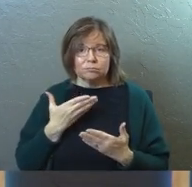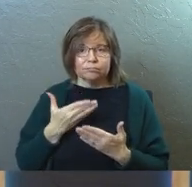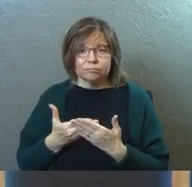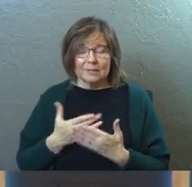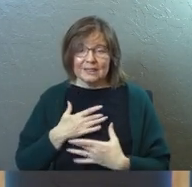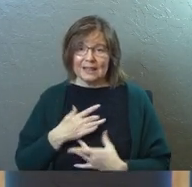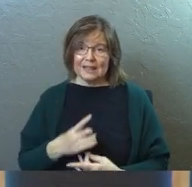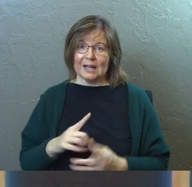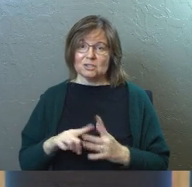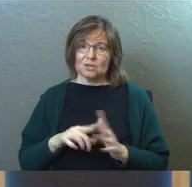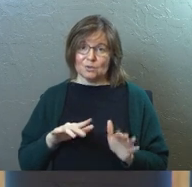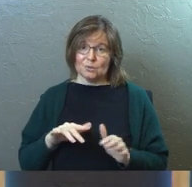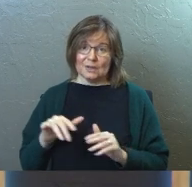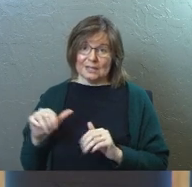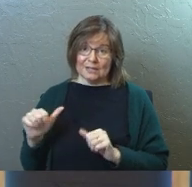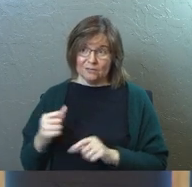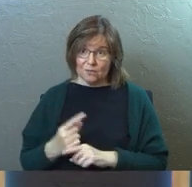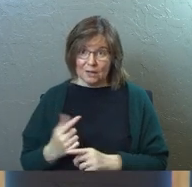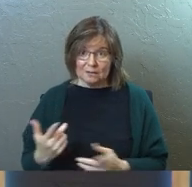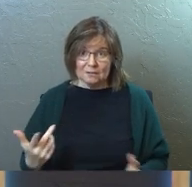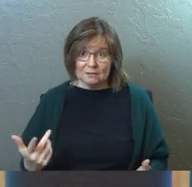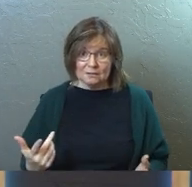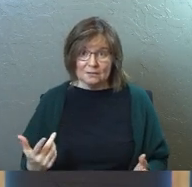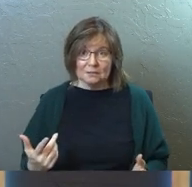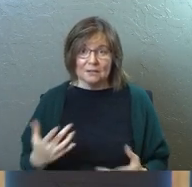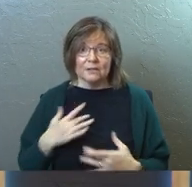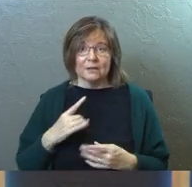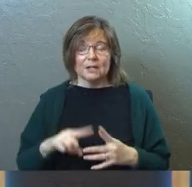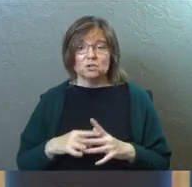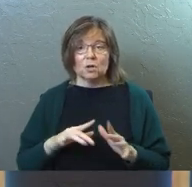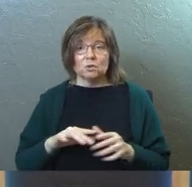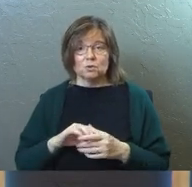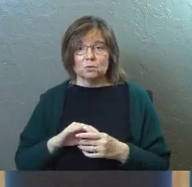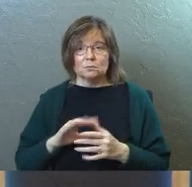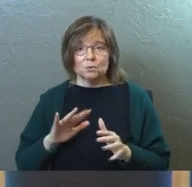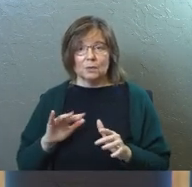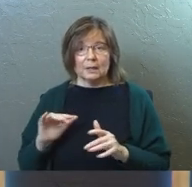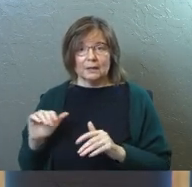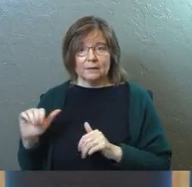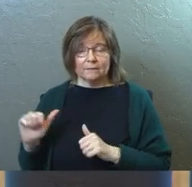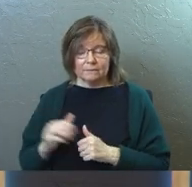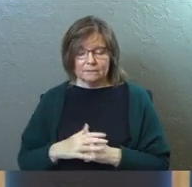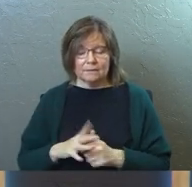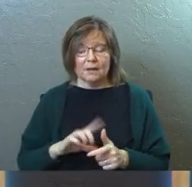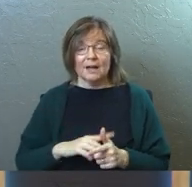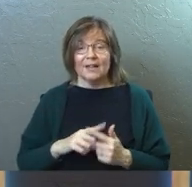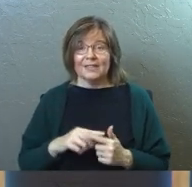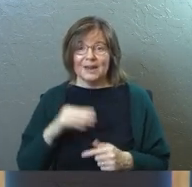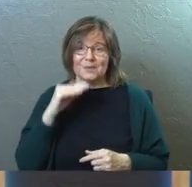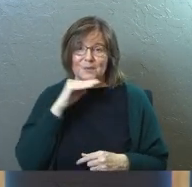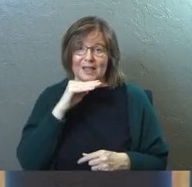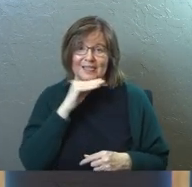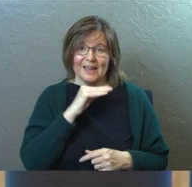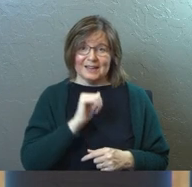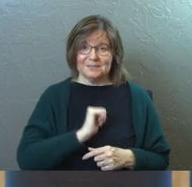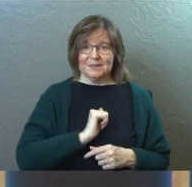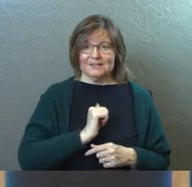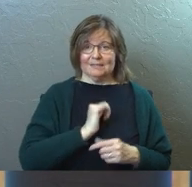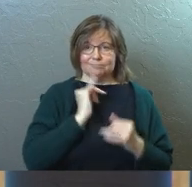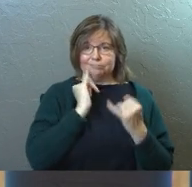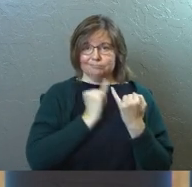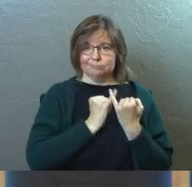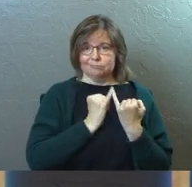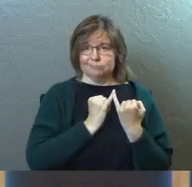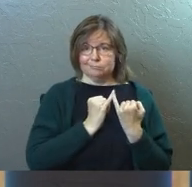The like starts to leave. Yeah? The like starts to leave. And then we lie to ourselves about it.